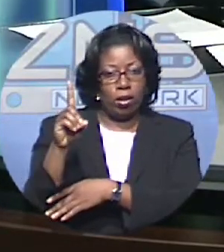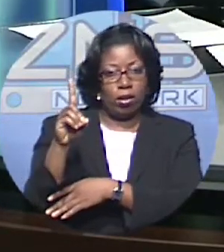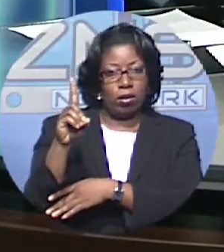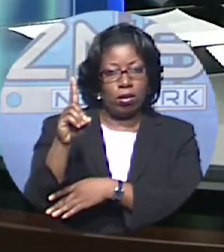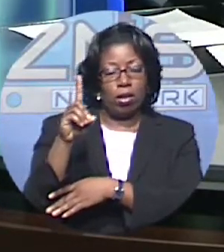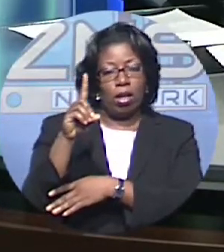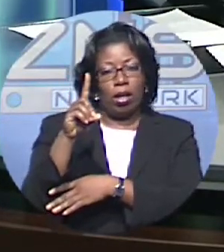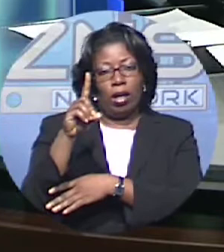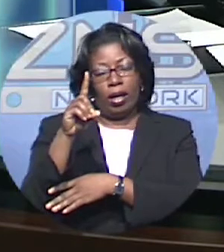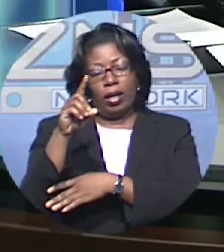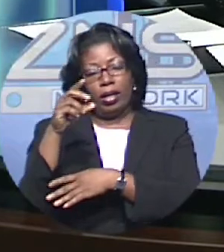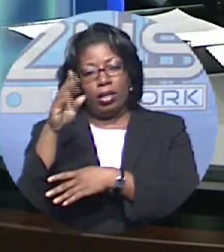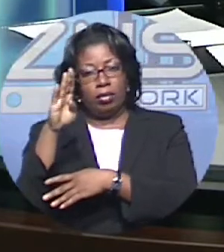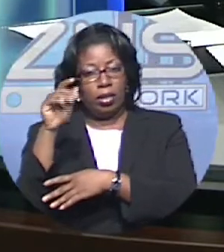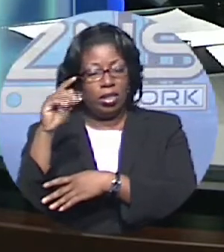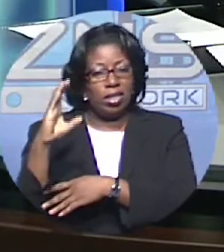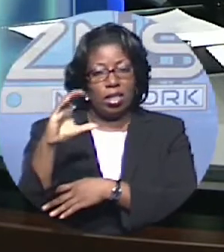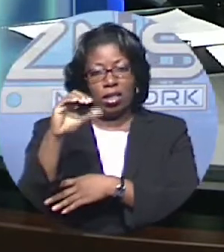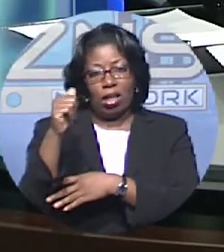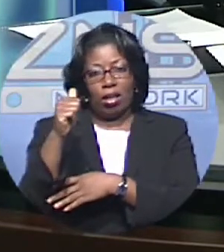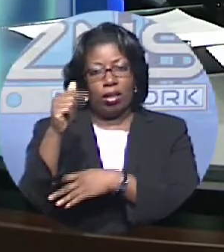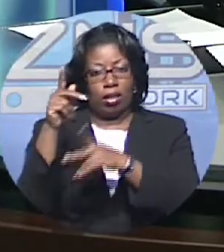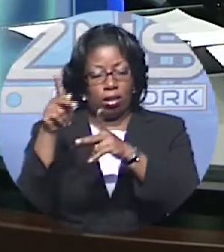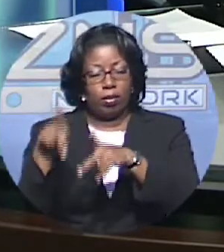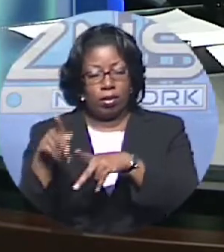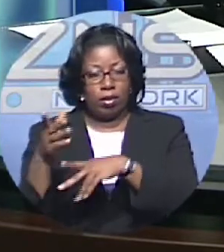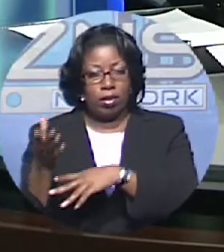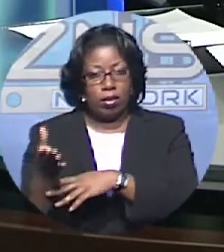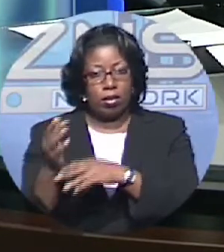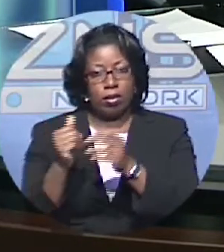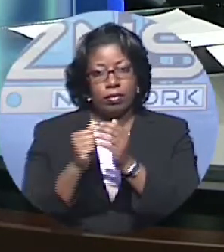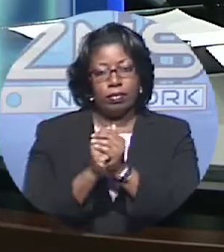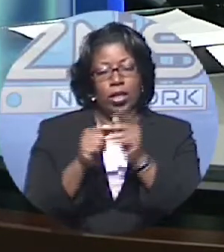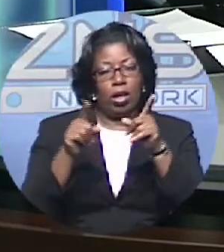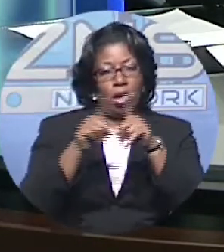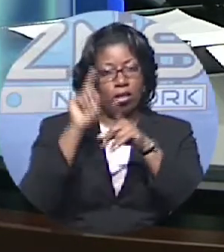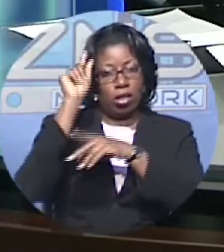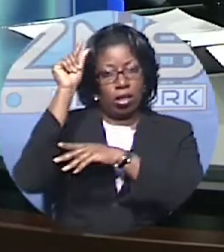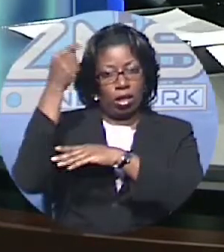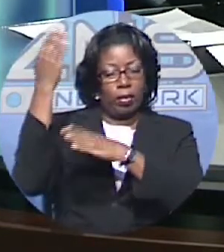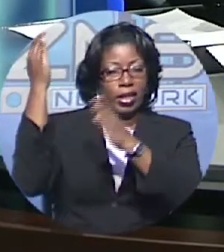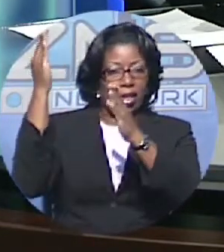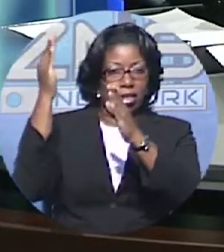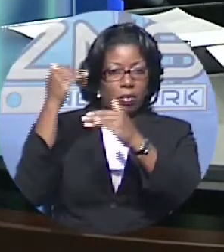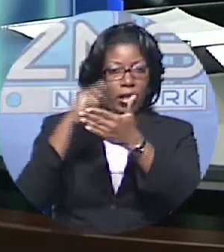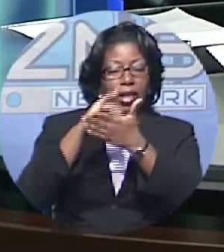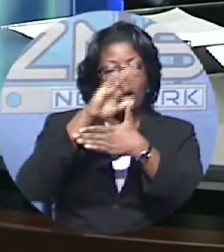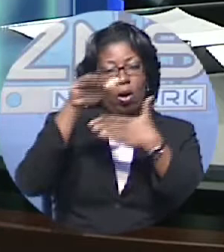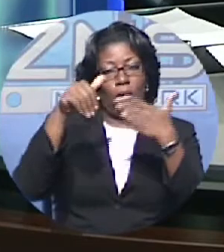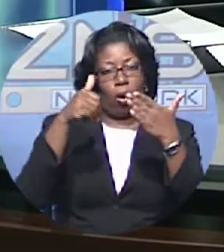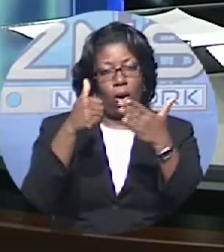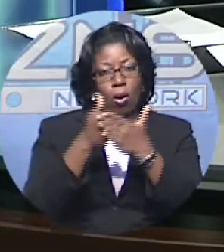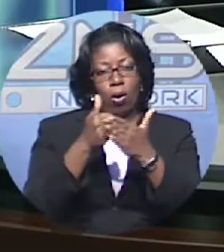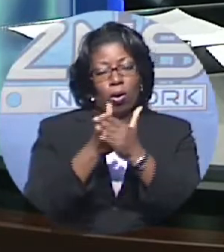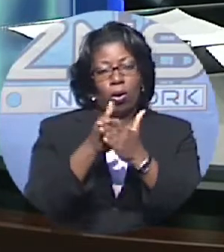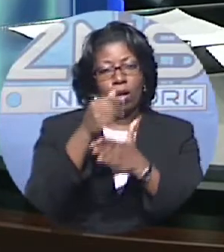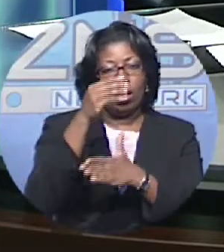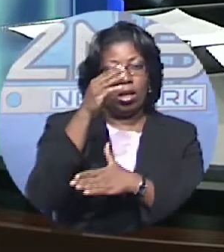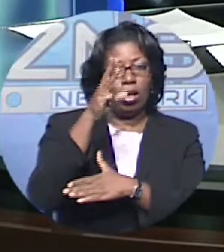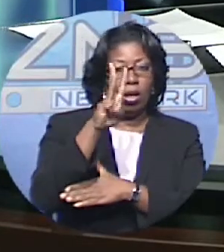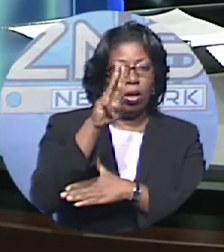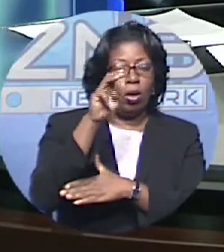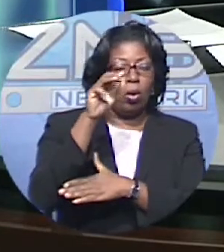companies, suppliers of goods, and other third-party creditors. Finally, the release said the government expects that all web shop owners and operators